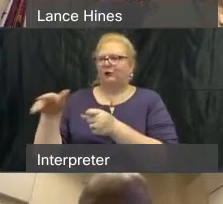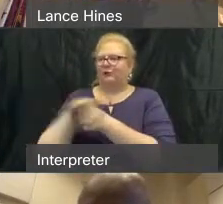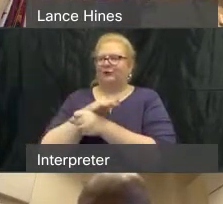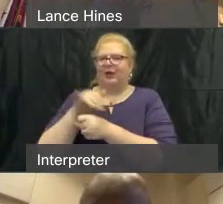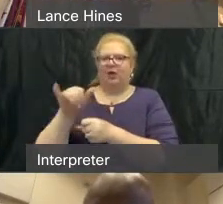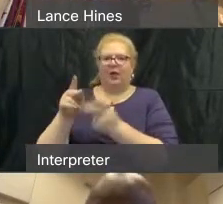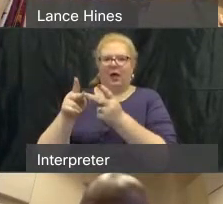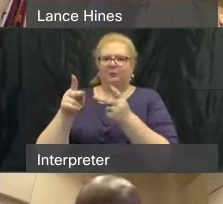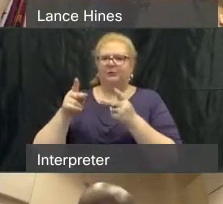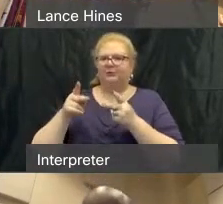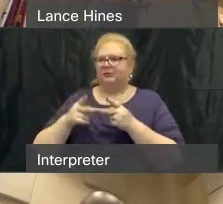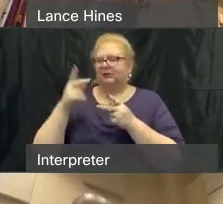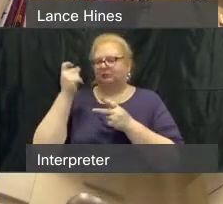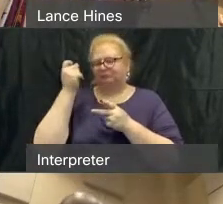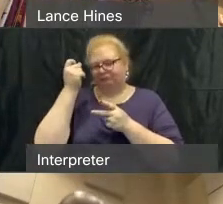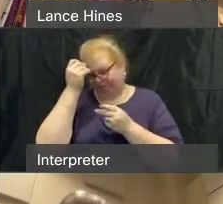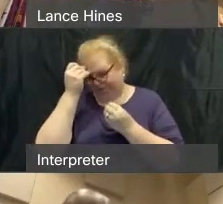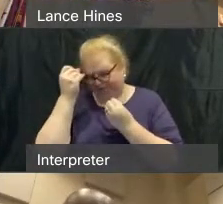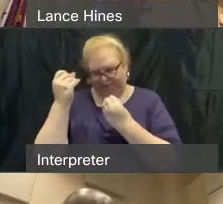now.